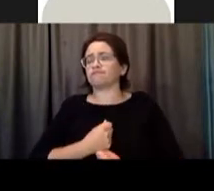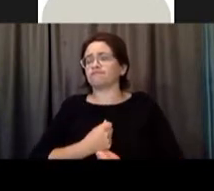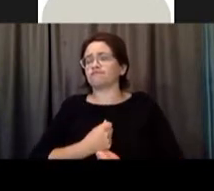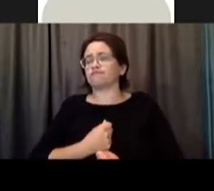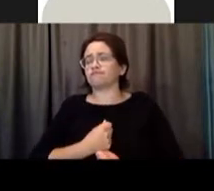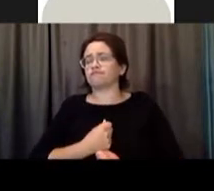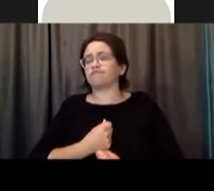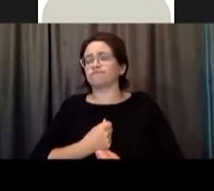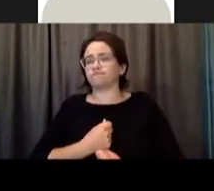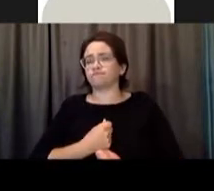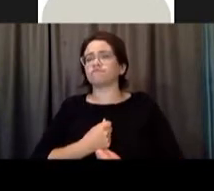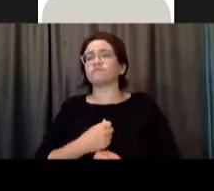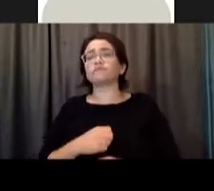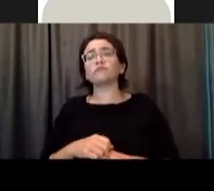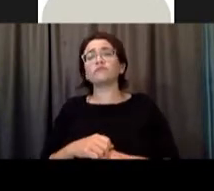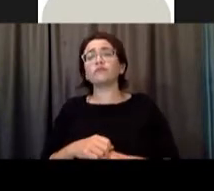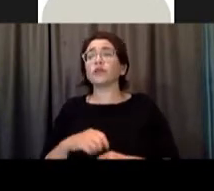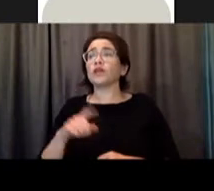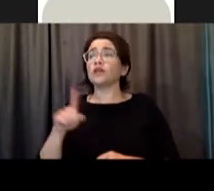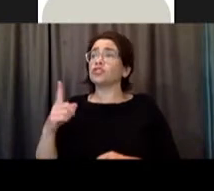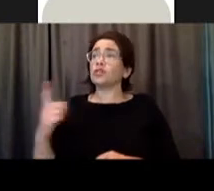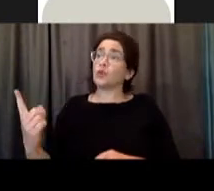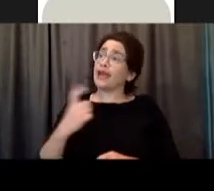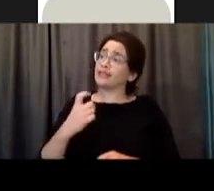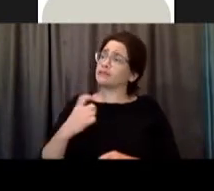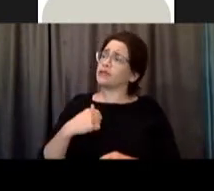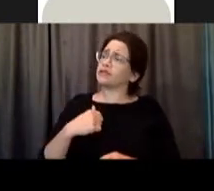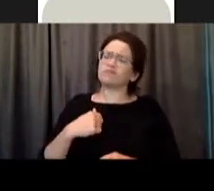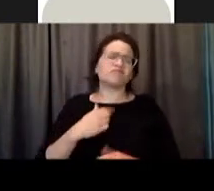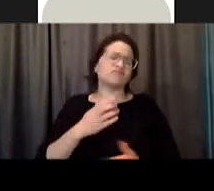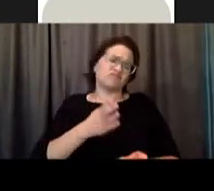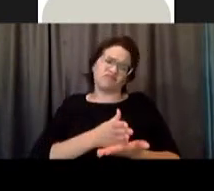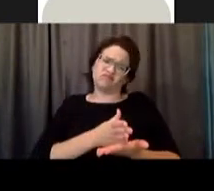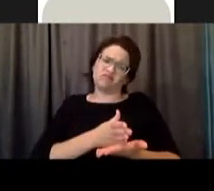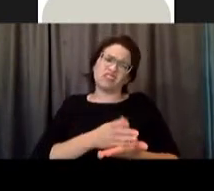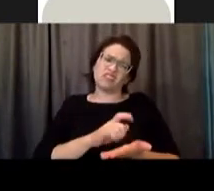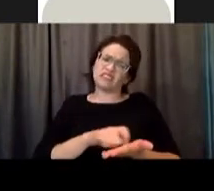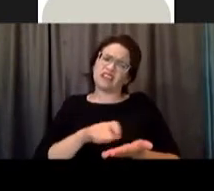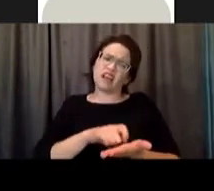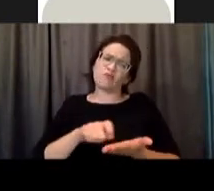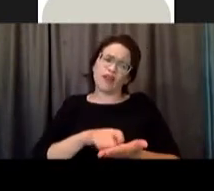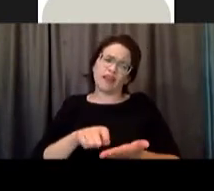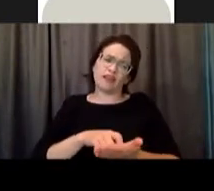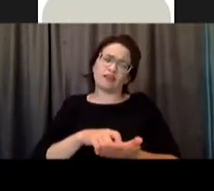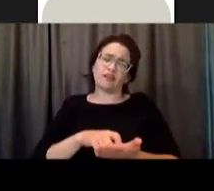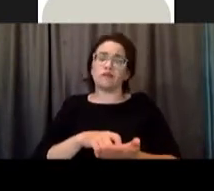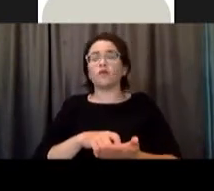And she would often ask me to stop writing things down or I had a tape recorder. She'd ask me to stop recording.